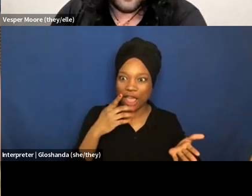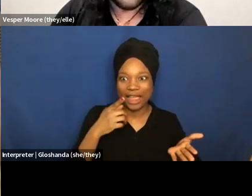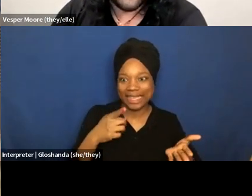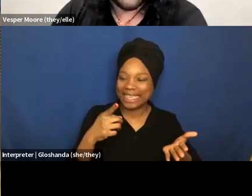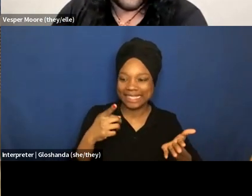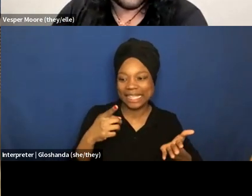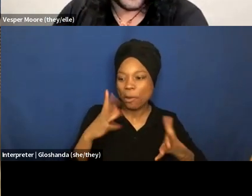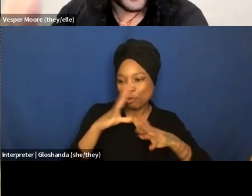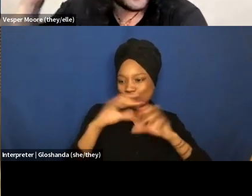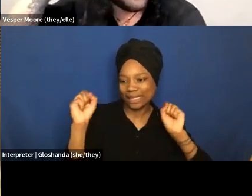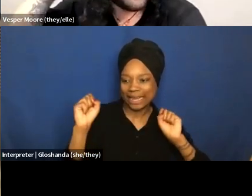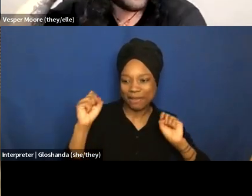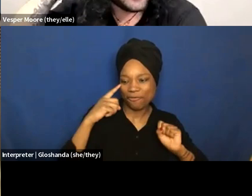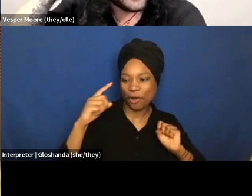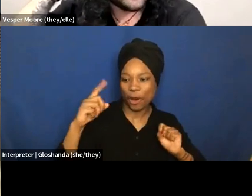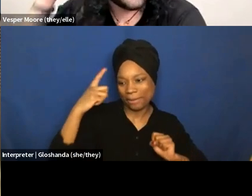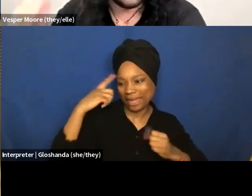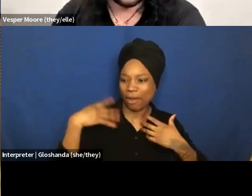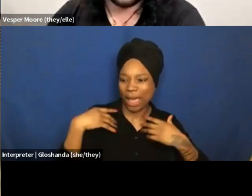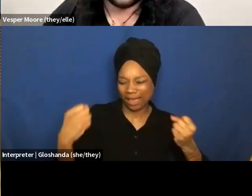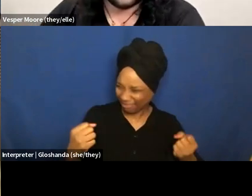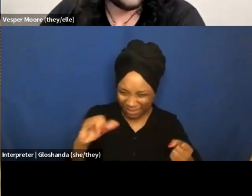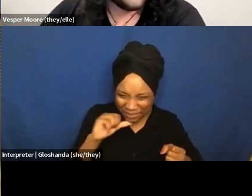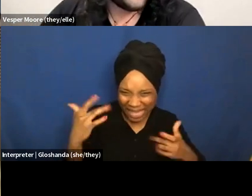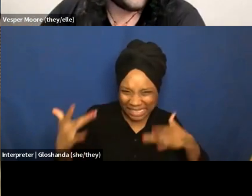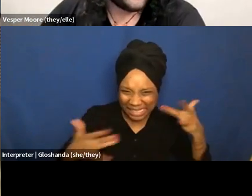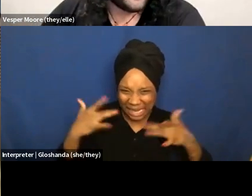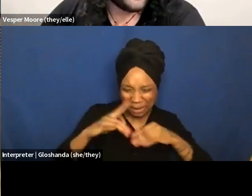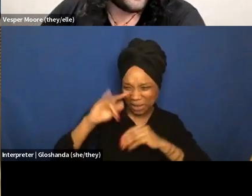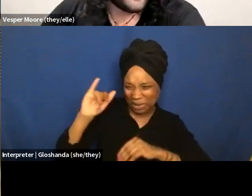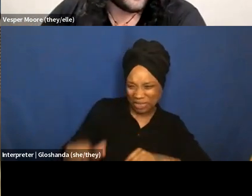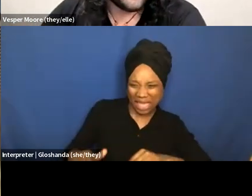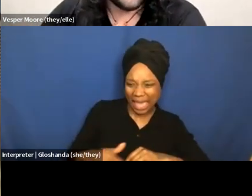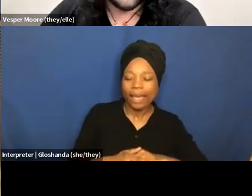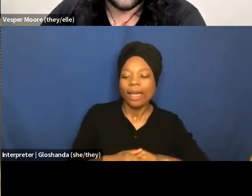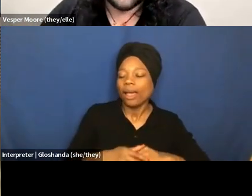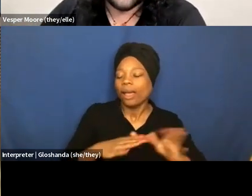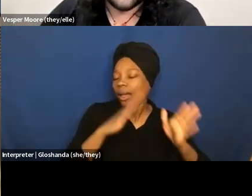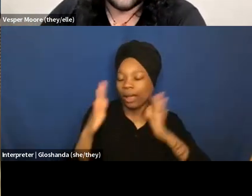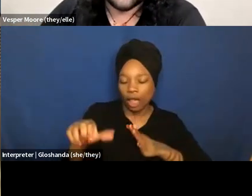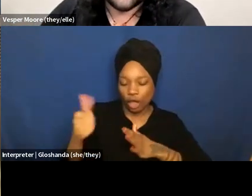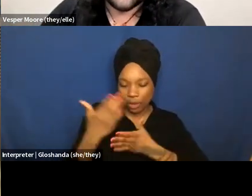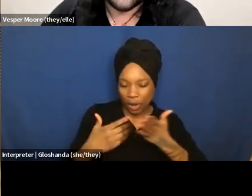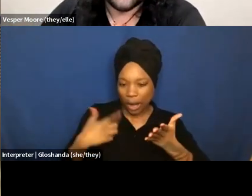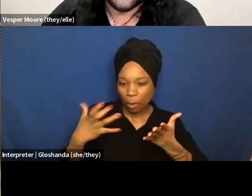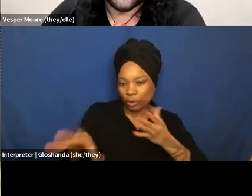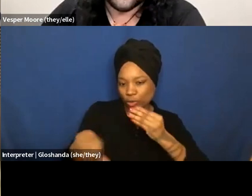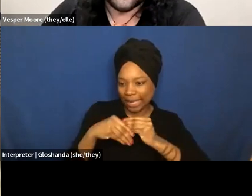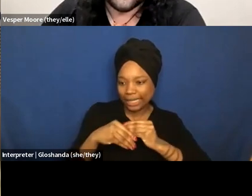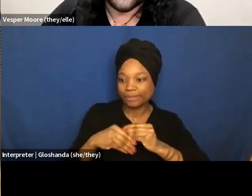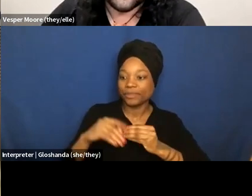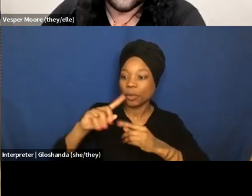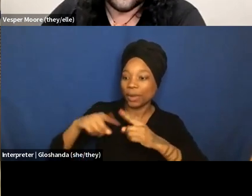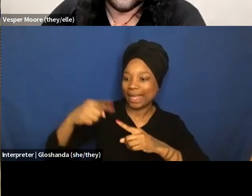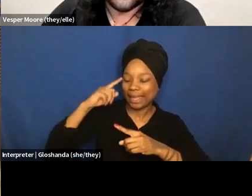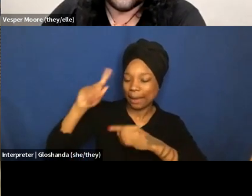don't feel excited about that. Like, I'm not, that's not got me riled up. And then one piece I wanted to add too is that when I think about connecting to the moon, I